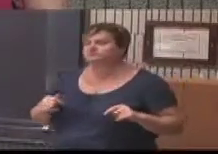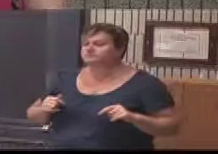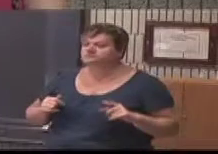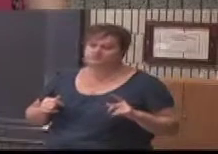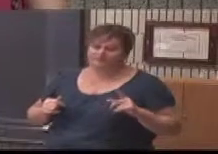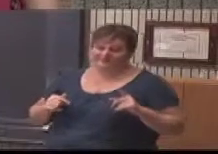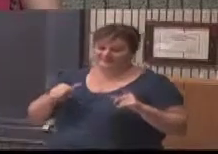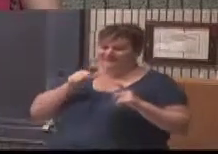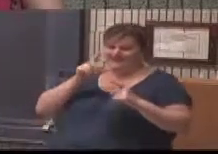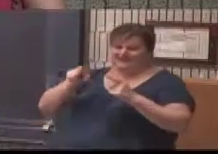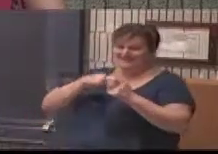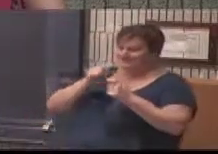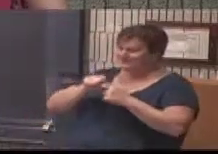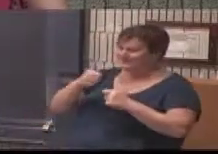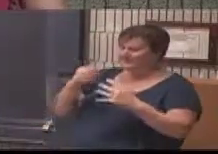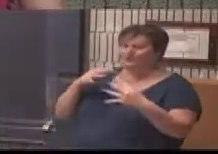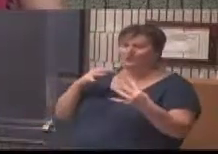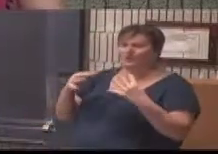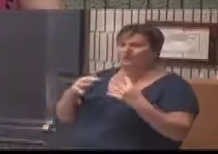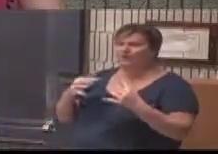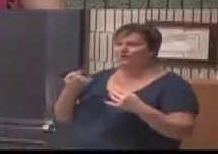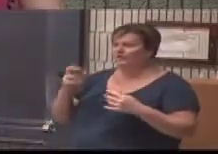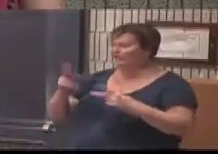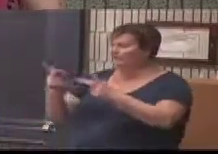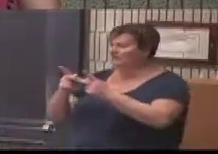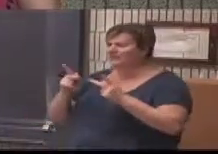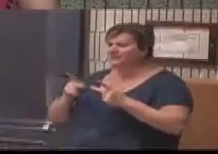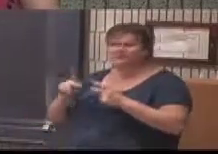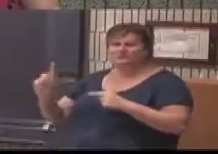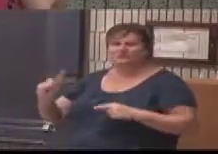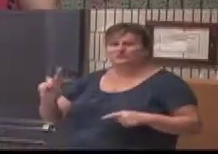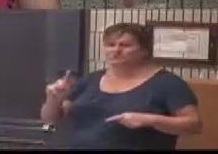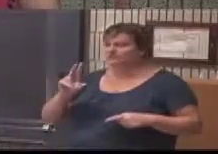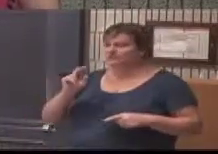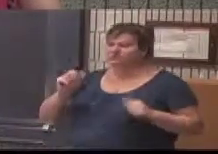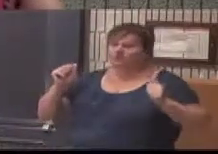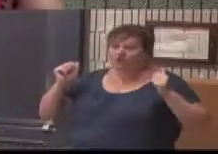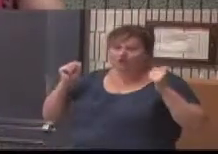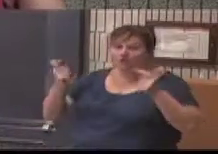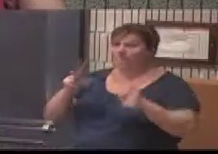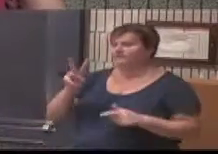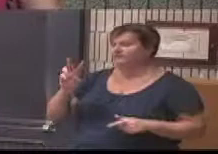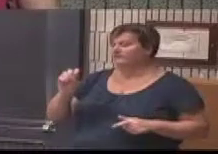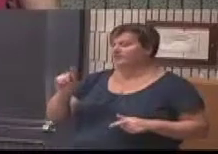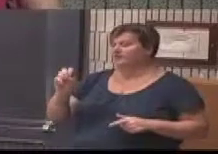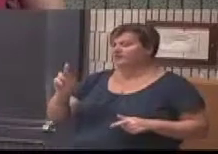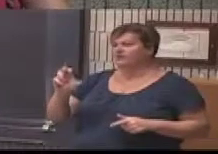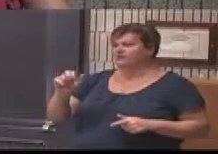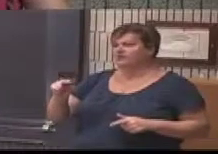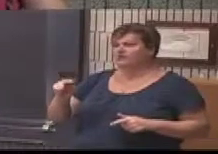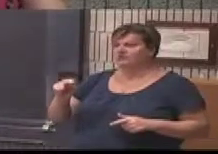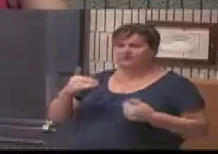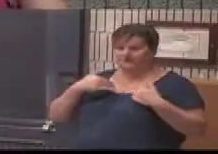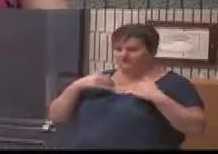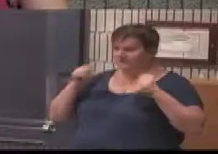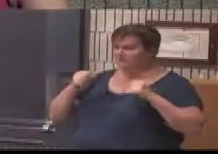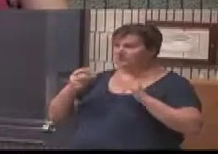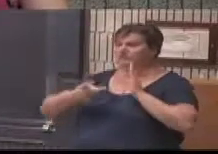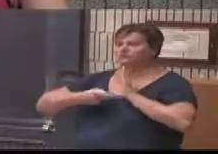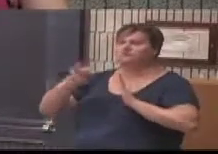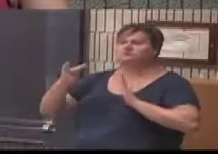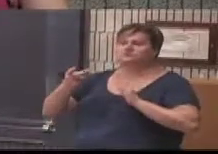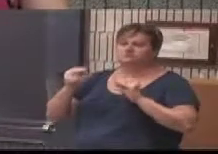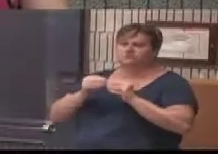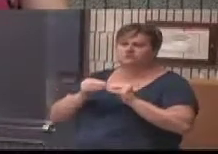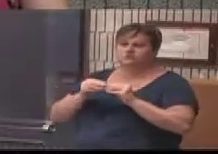not specific to any war or any particular theater. So it's pretty much all veterans have the potential.